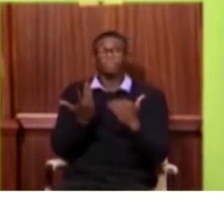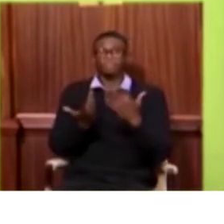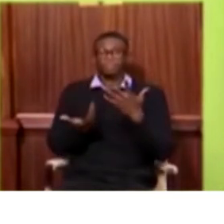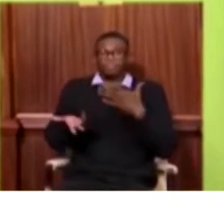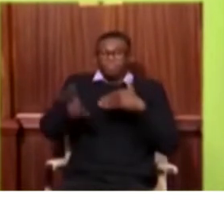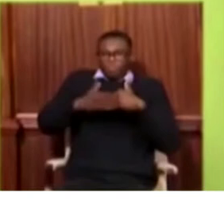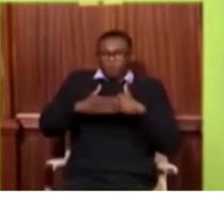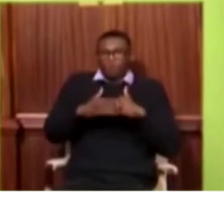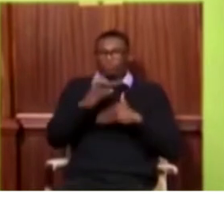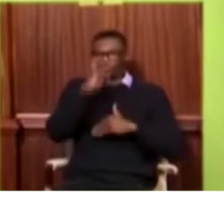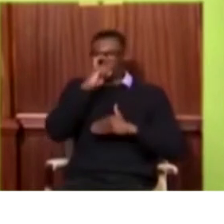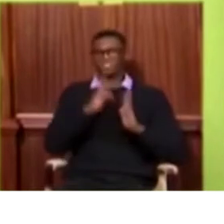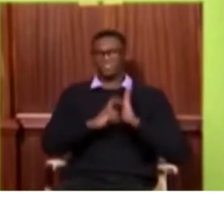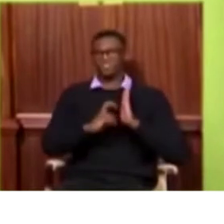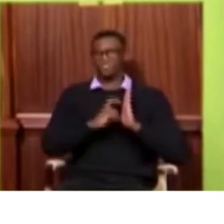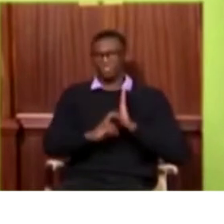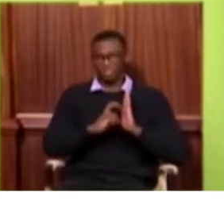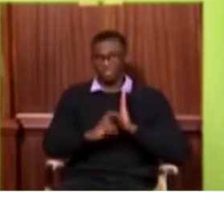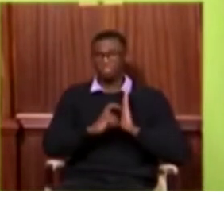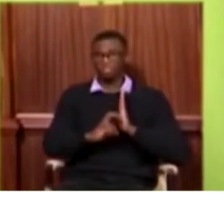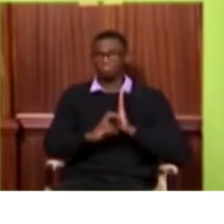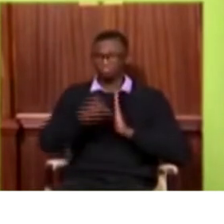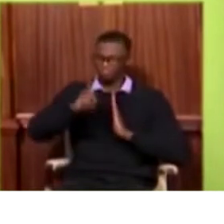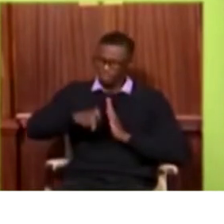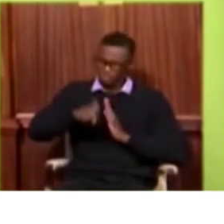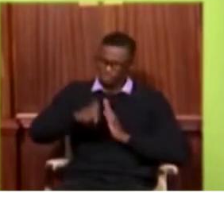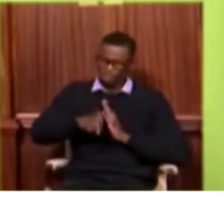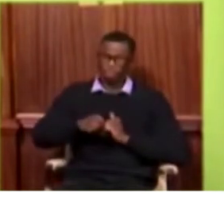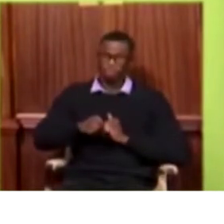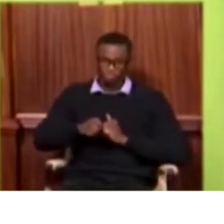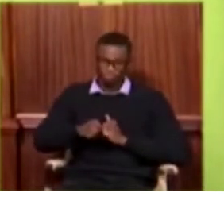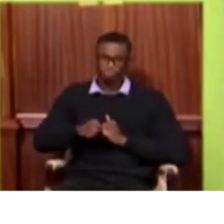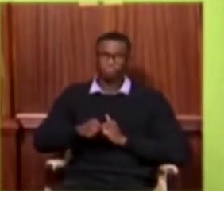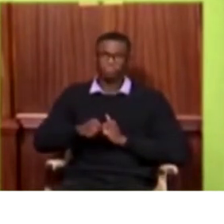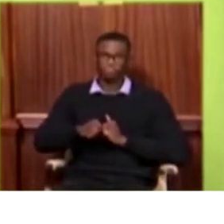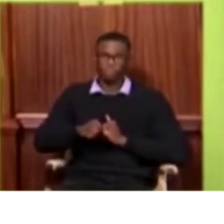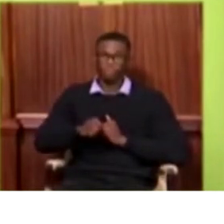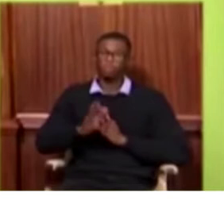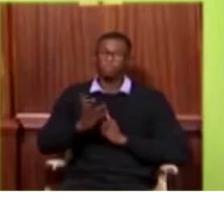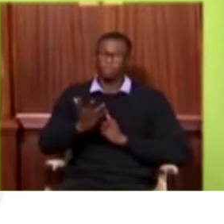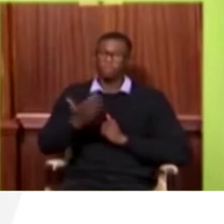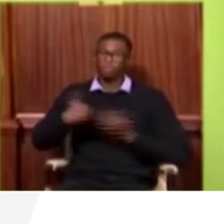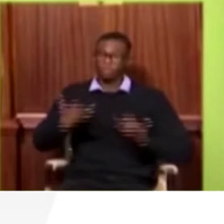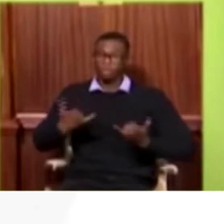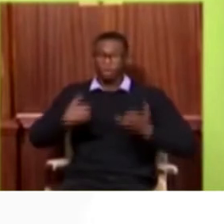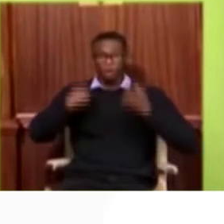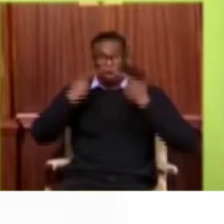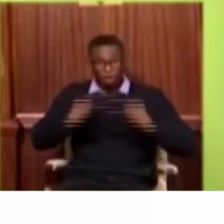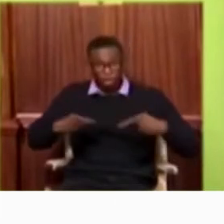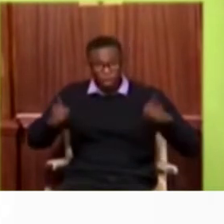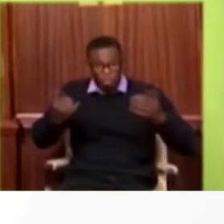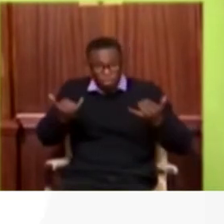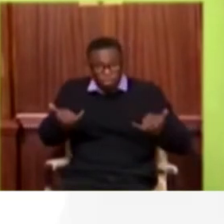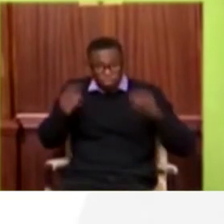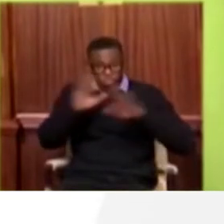additional restrictions are necessary, and we are therefore announcing this